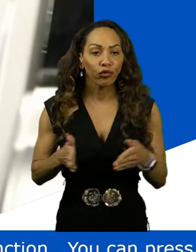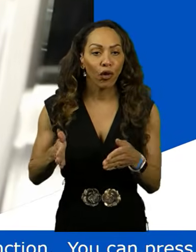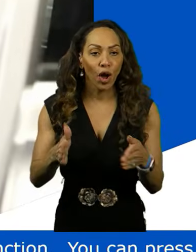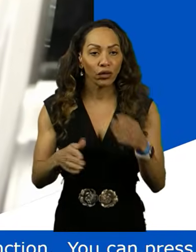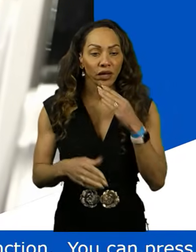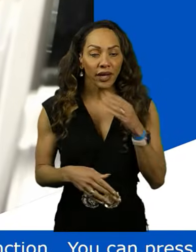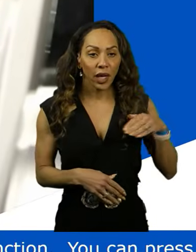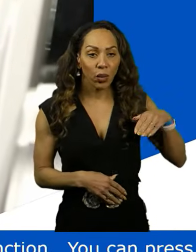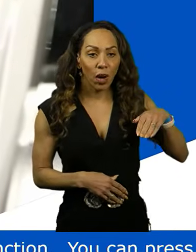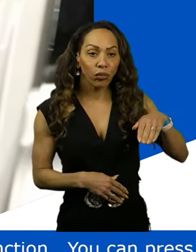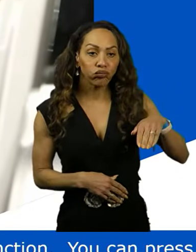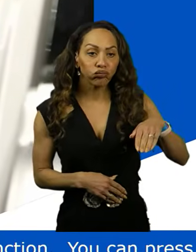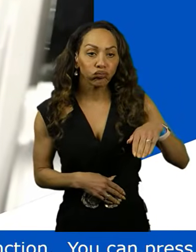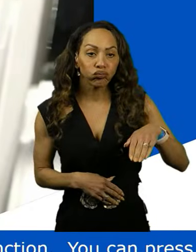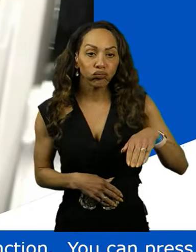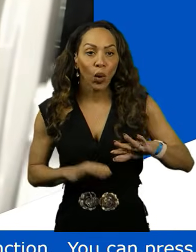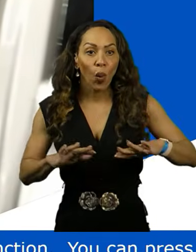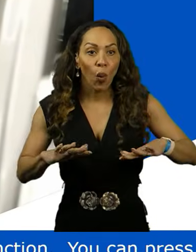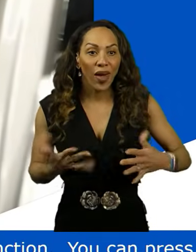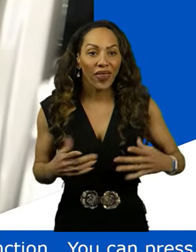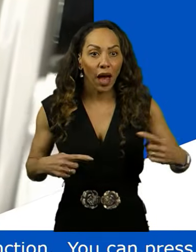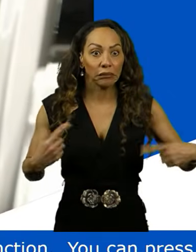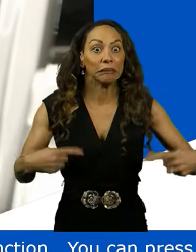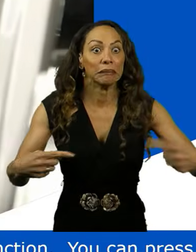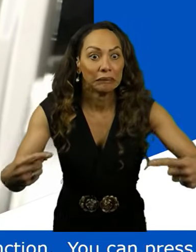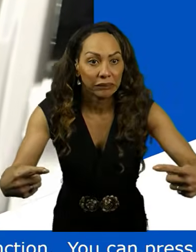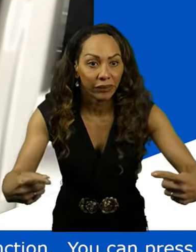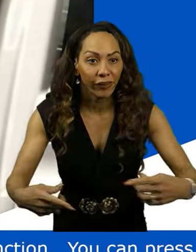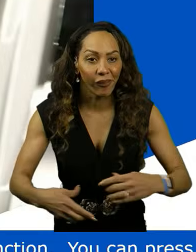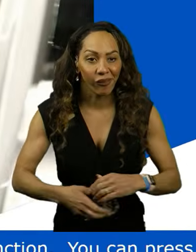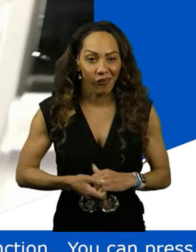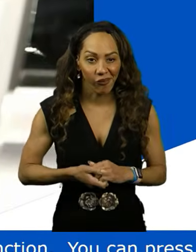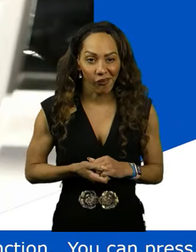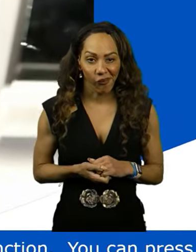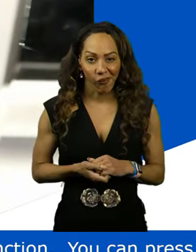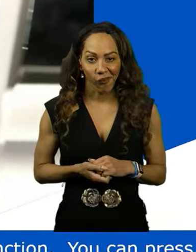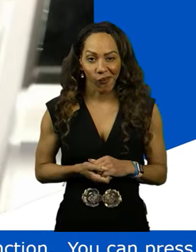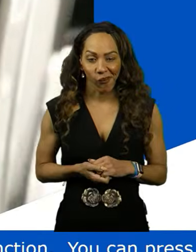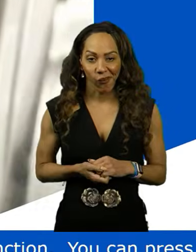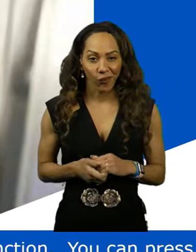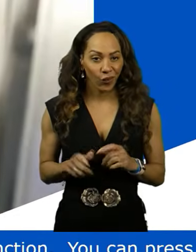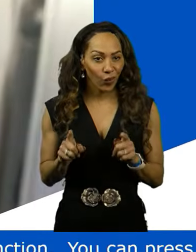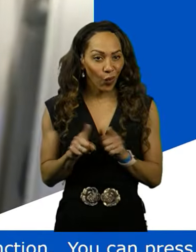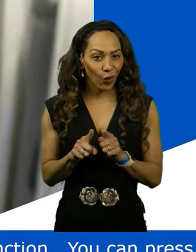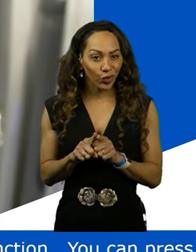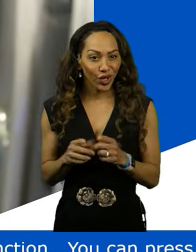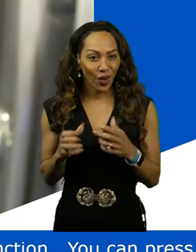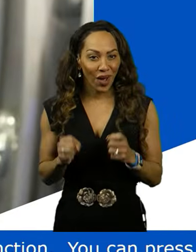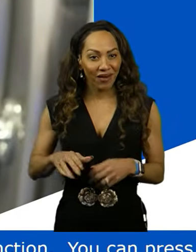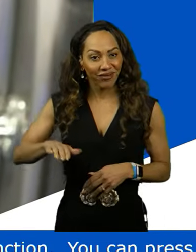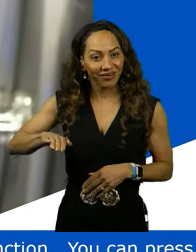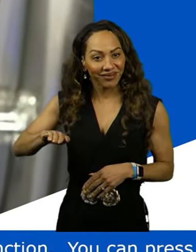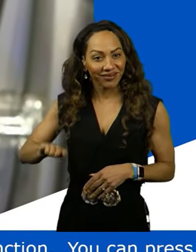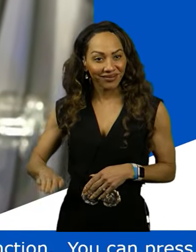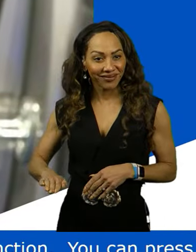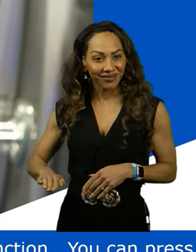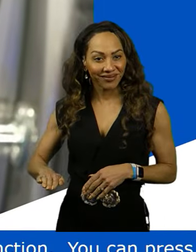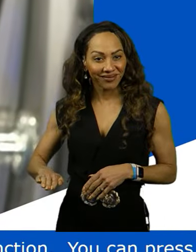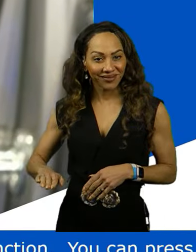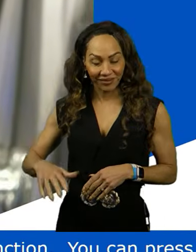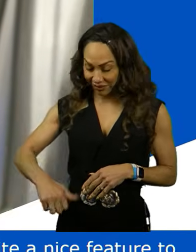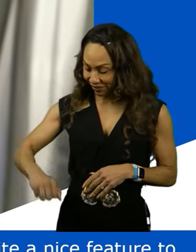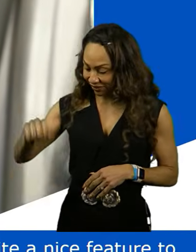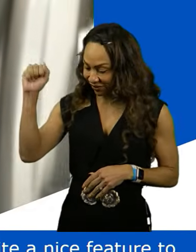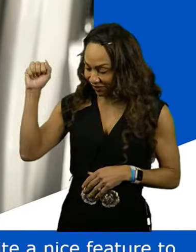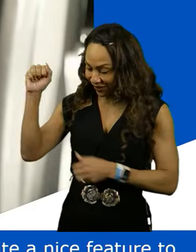without speeding up. It's quite a nice feature to have. Also nice, it's this armrest here with this deep cubby, and